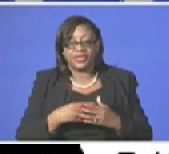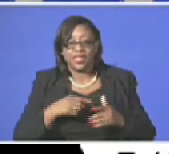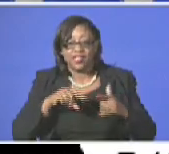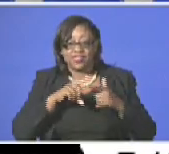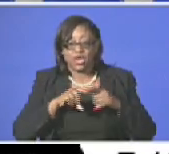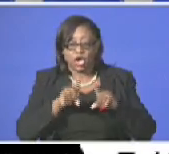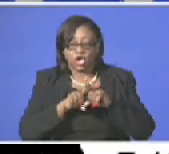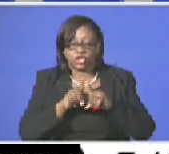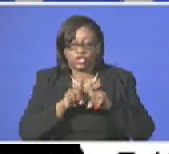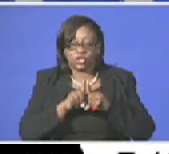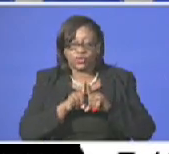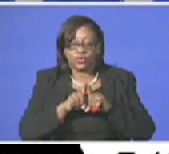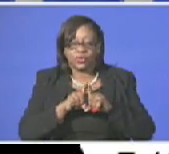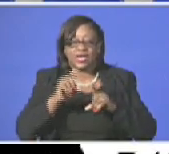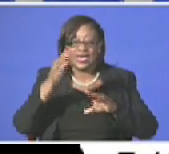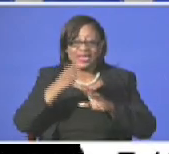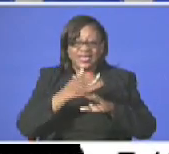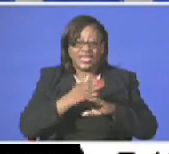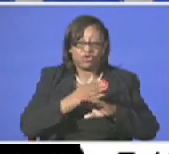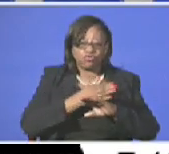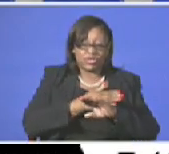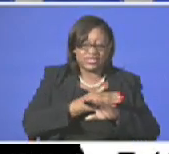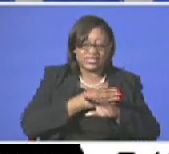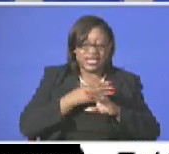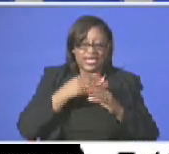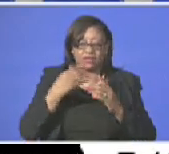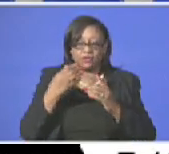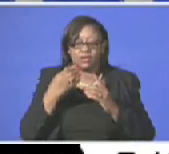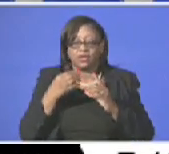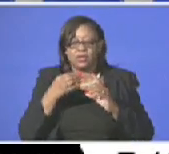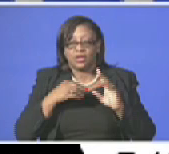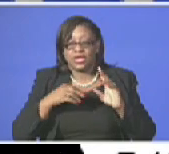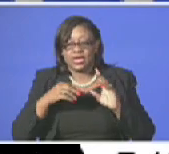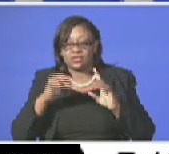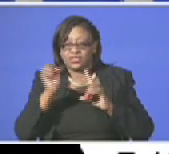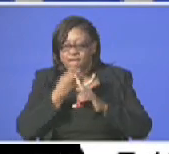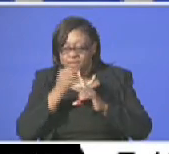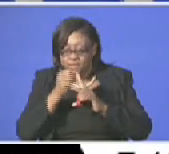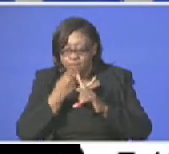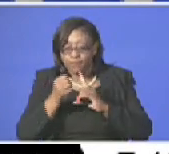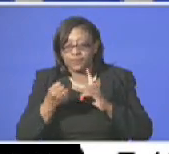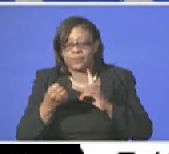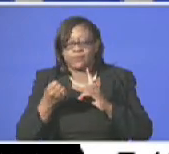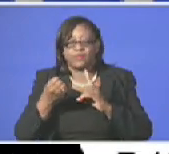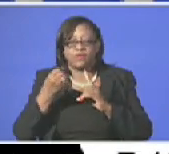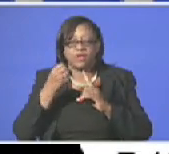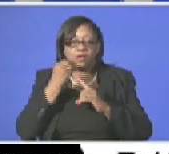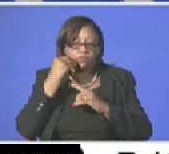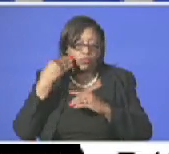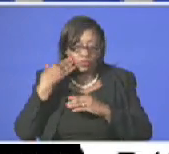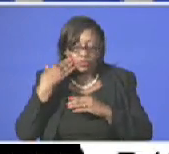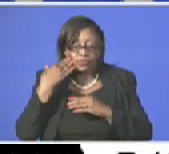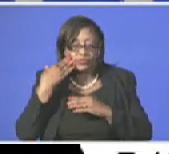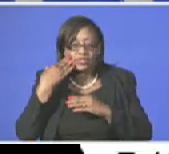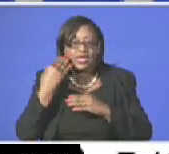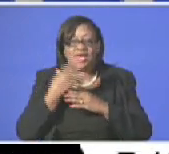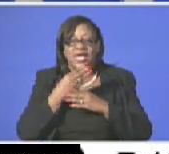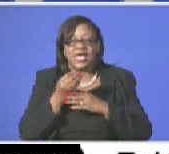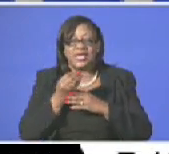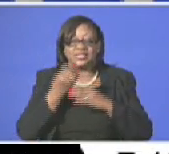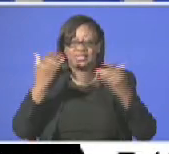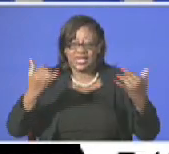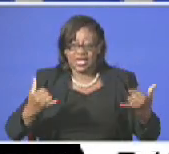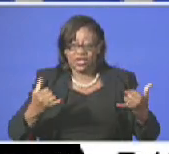Also making news tonight, an increase in domestic violence prompting the Royal Bahamas Police Force to specifically address this